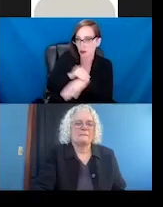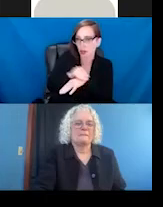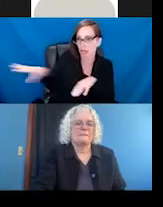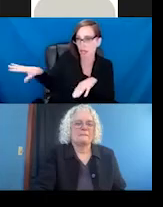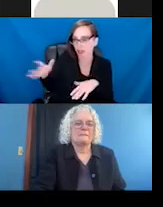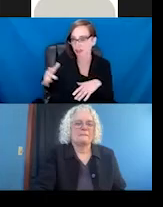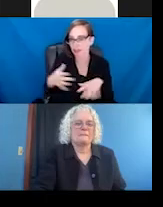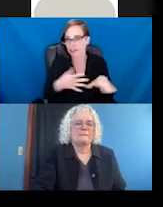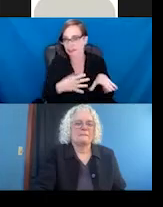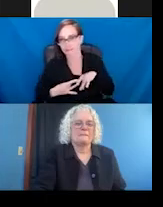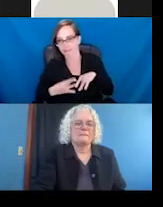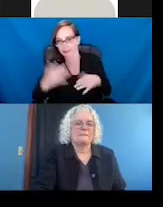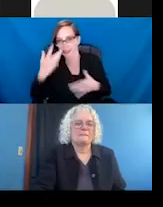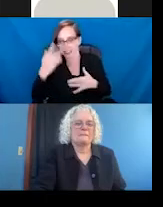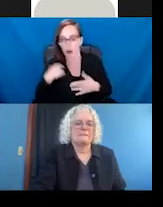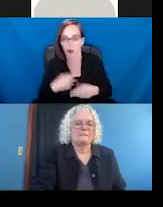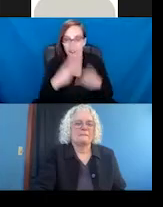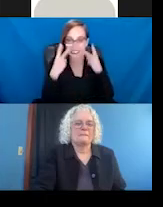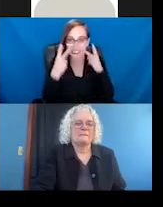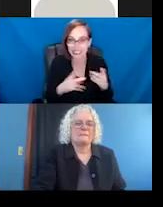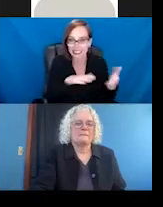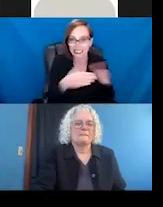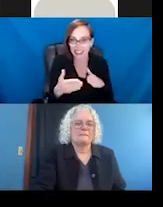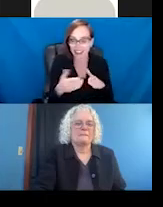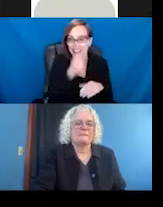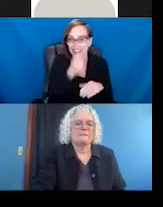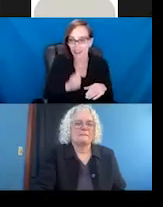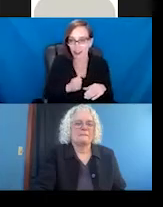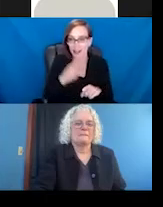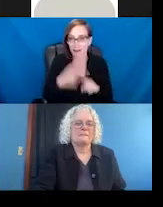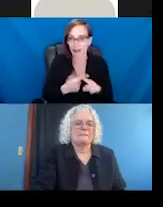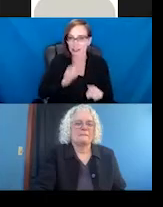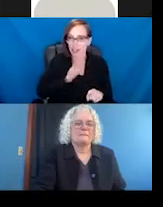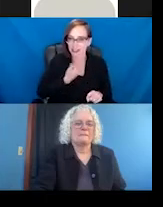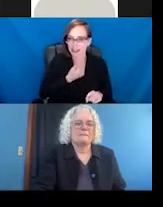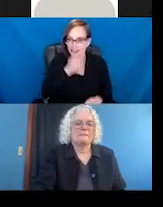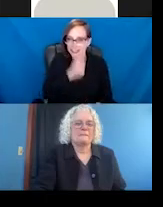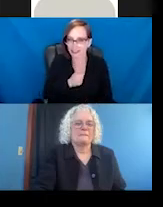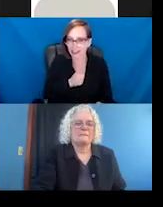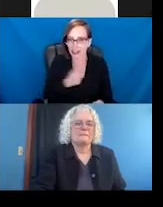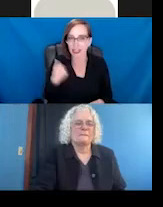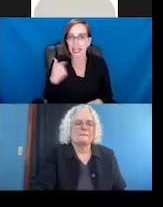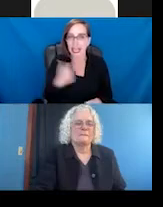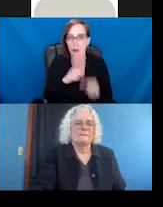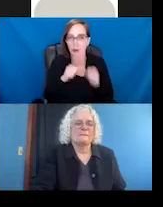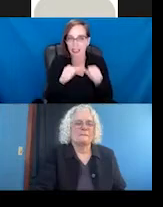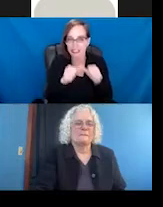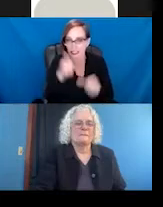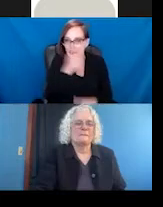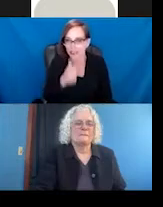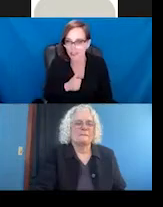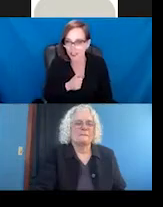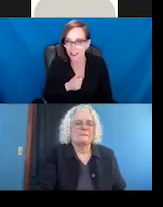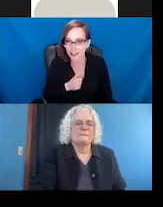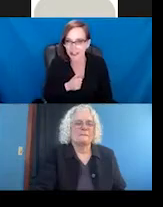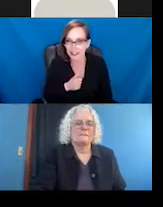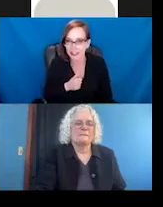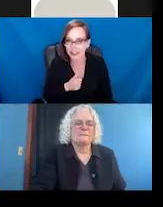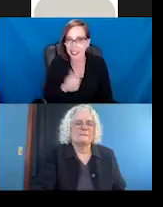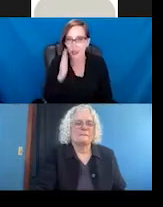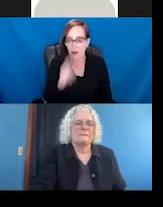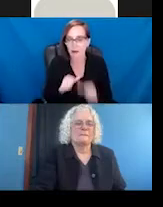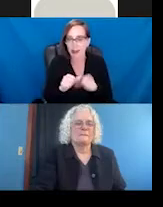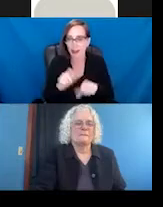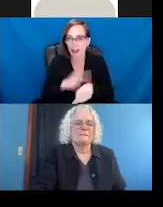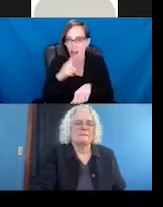have we seen death and suffering, but we have suffered ourselves, and we will continue to suffer because it's going to be a long time before we get over